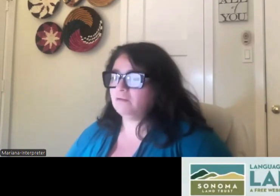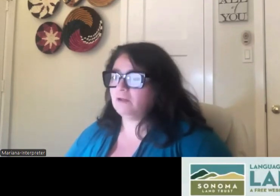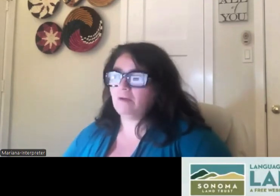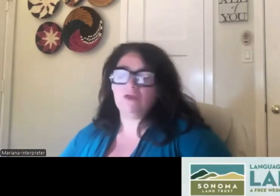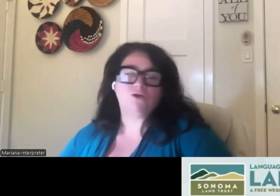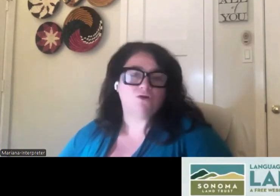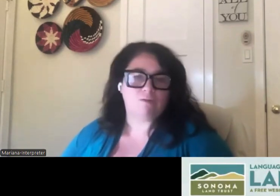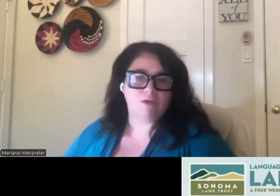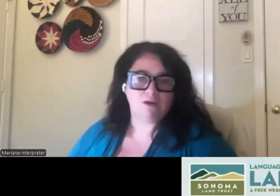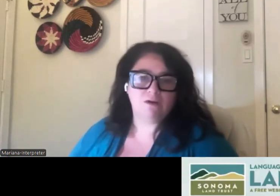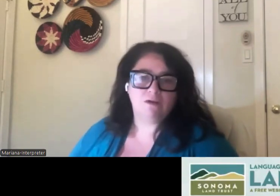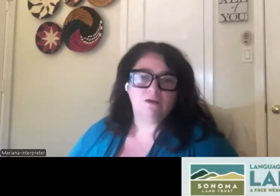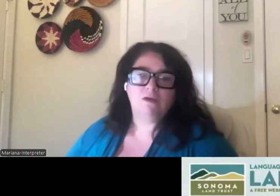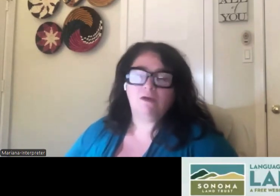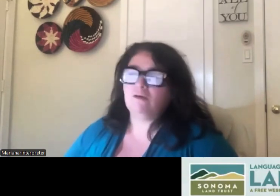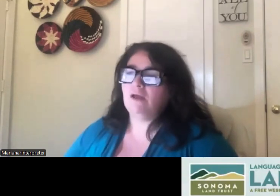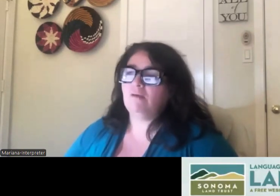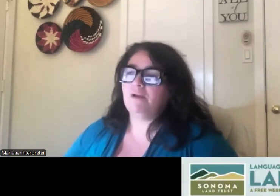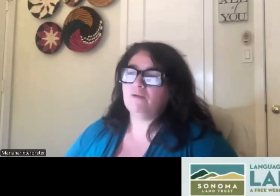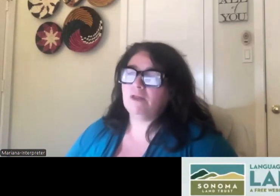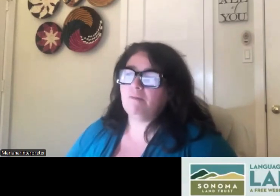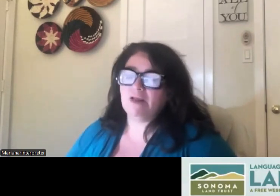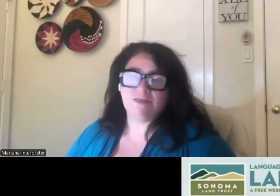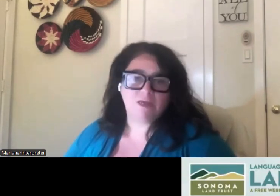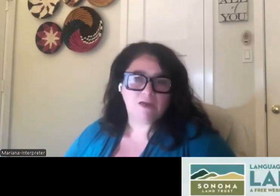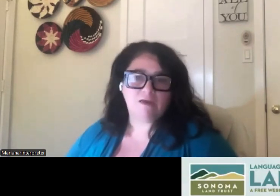A follow-up question, I think, to that very